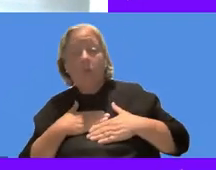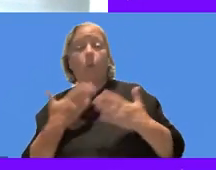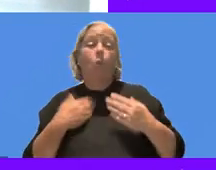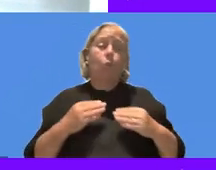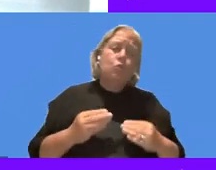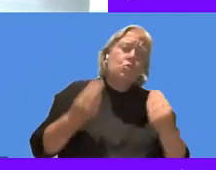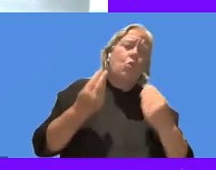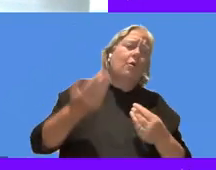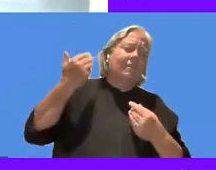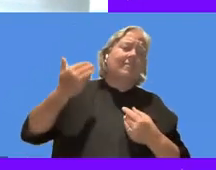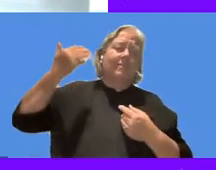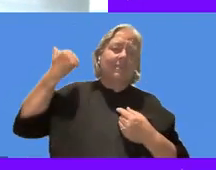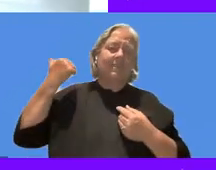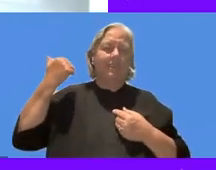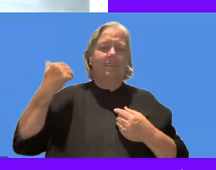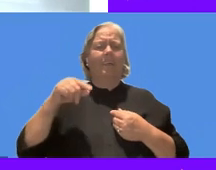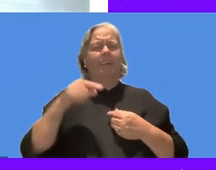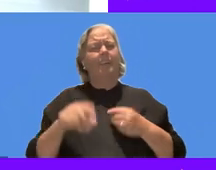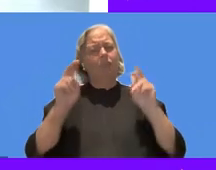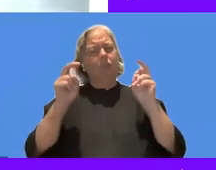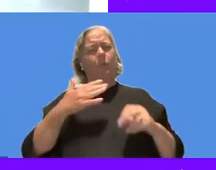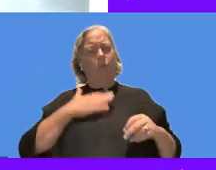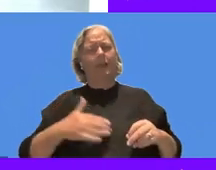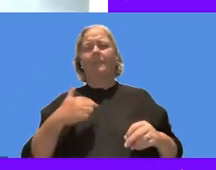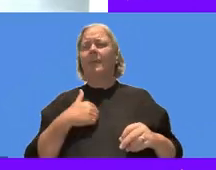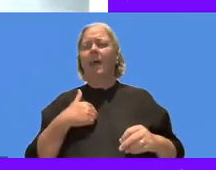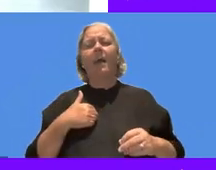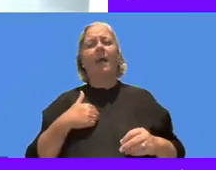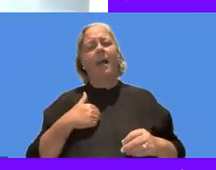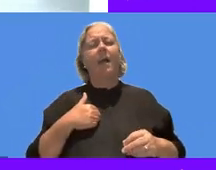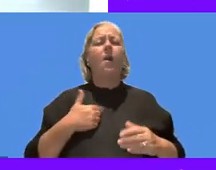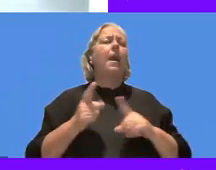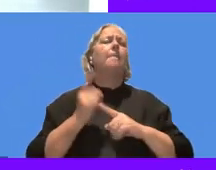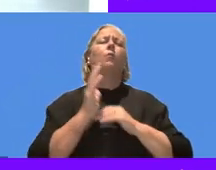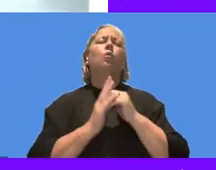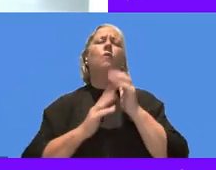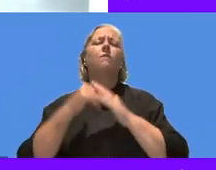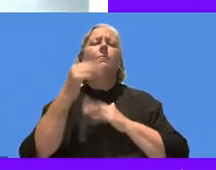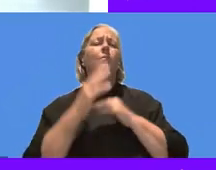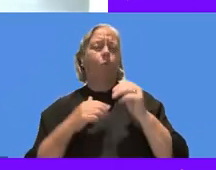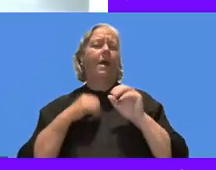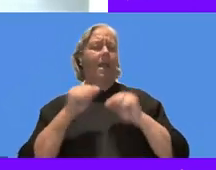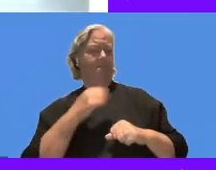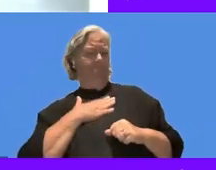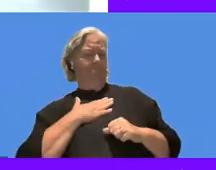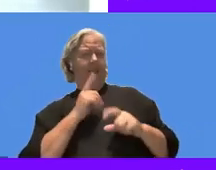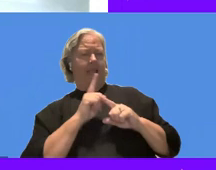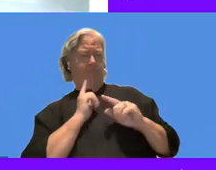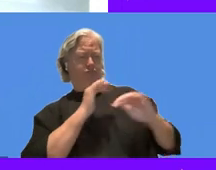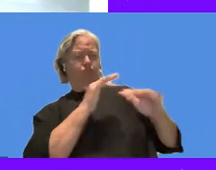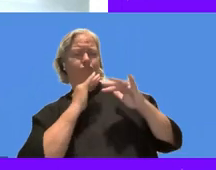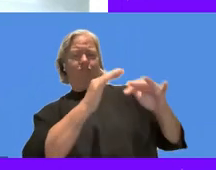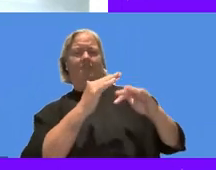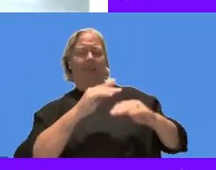certain topics that we would feel more comfortable speaking about with our peers. But again, it needs to be within an environment that does feel